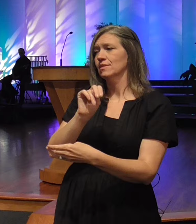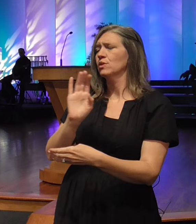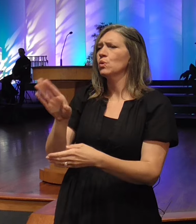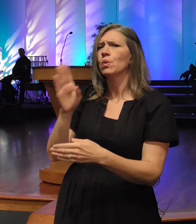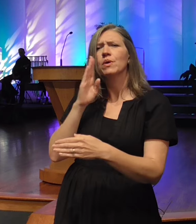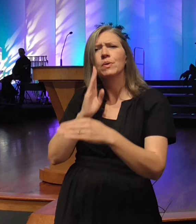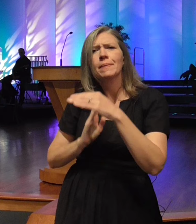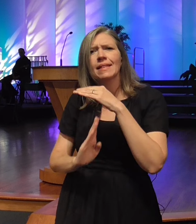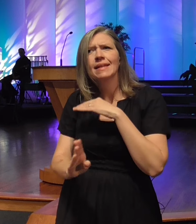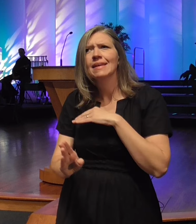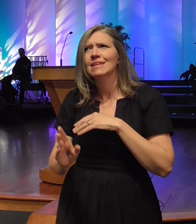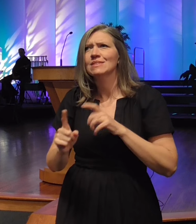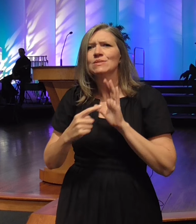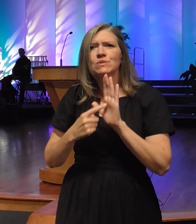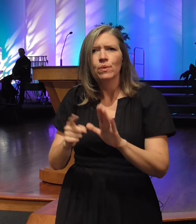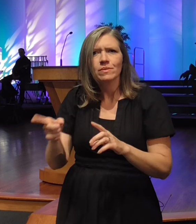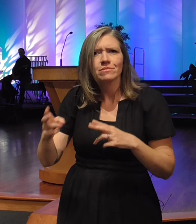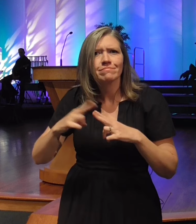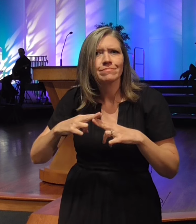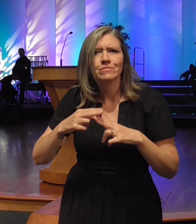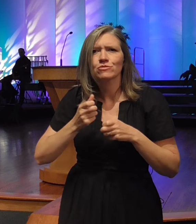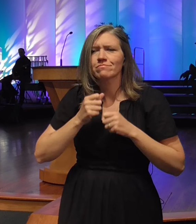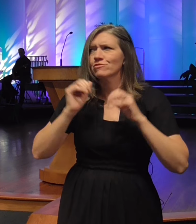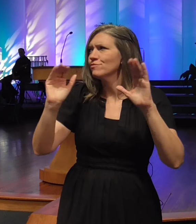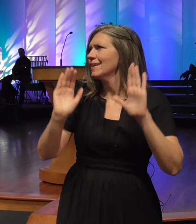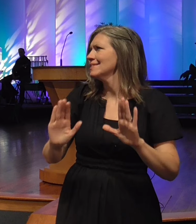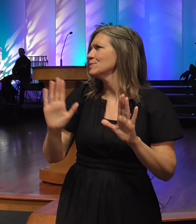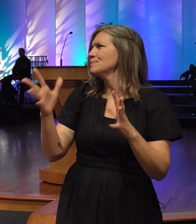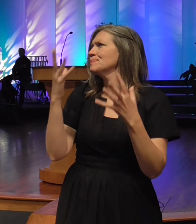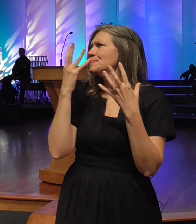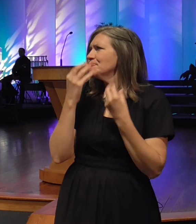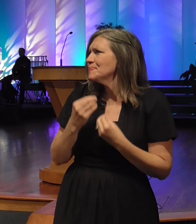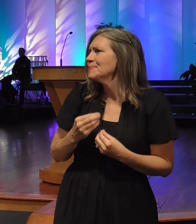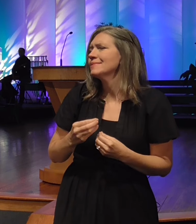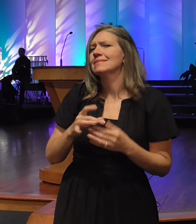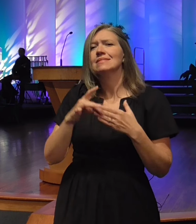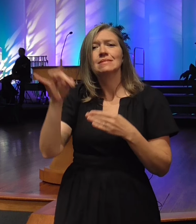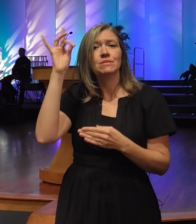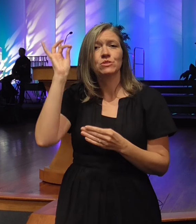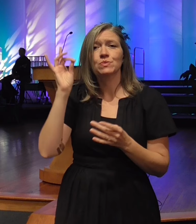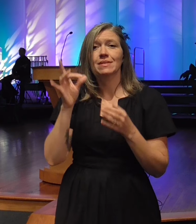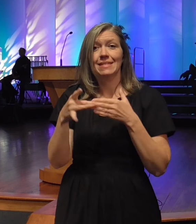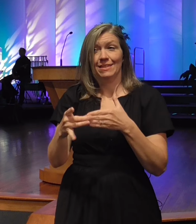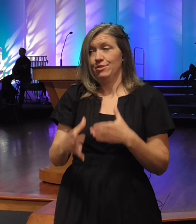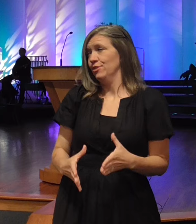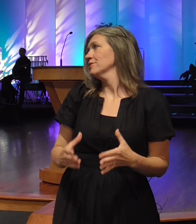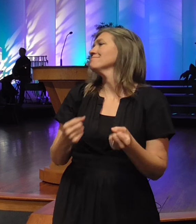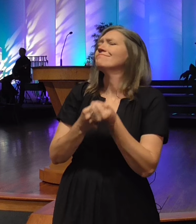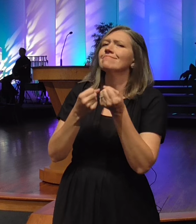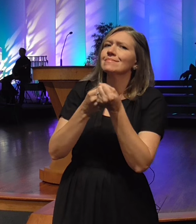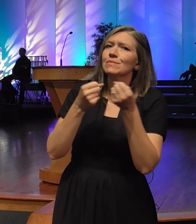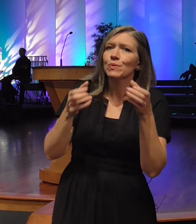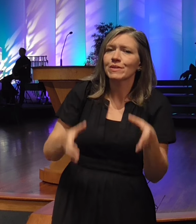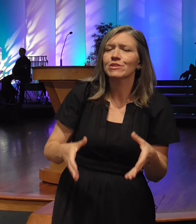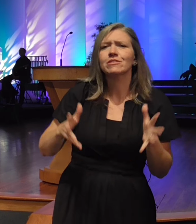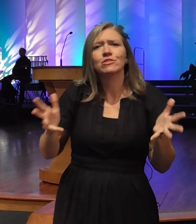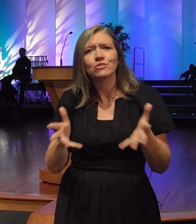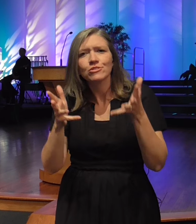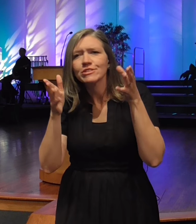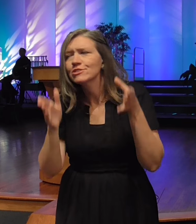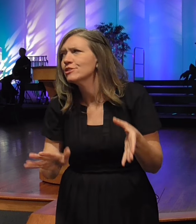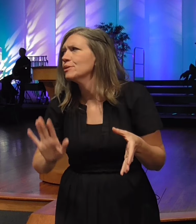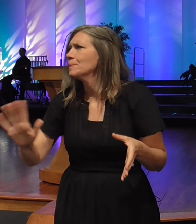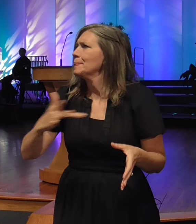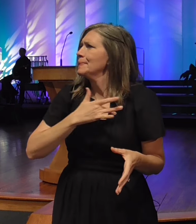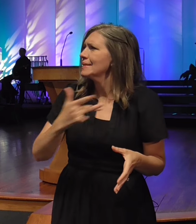so honored to have you as part of Mile High Church. Brian, your humility only expresses your greatness that much more. You are